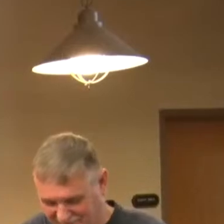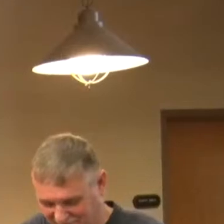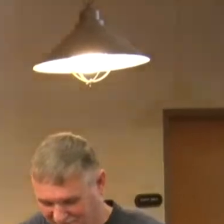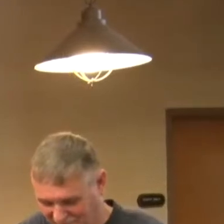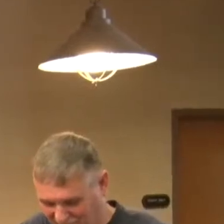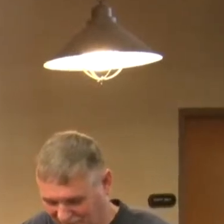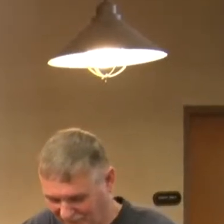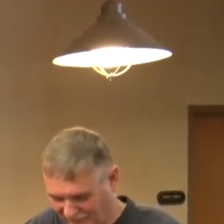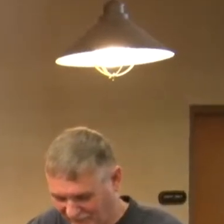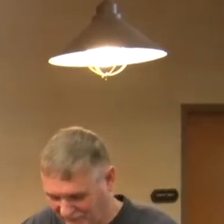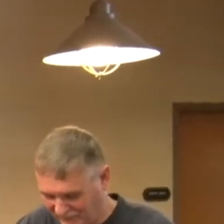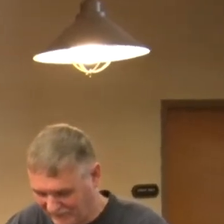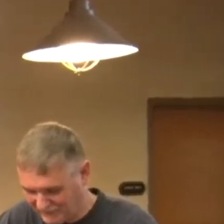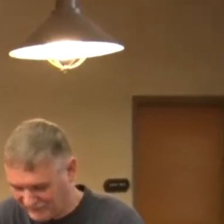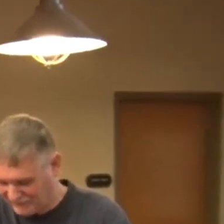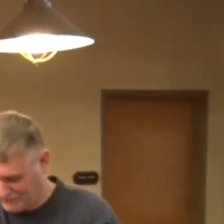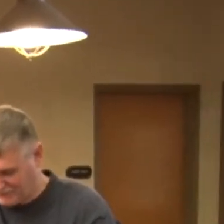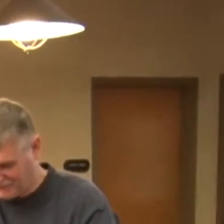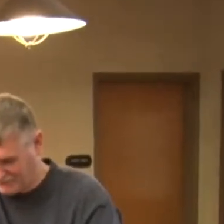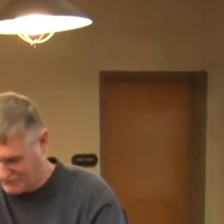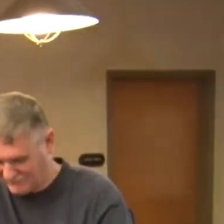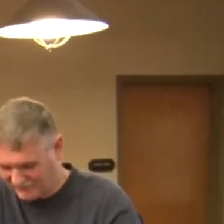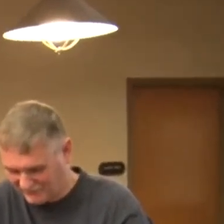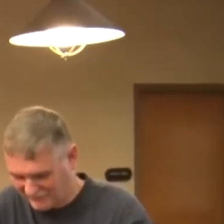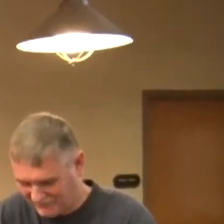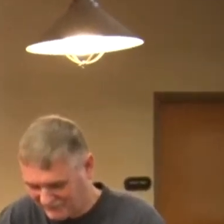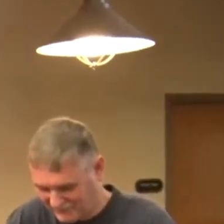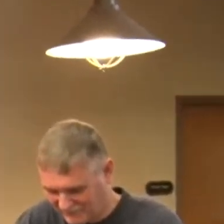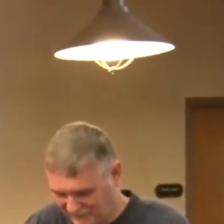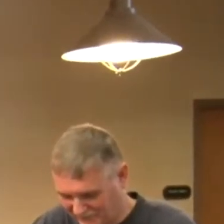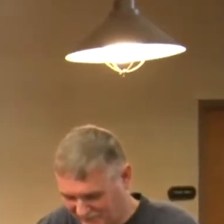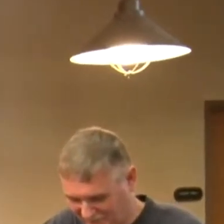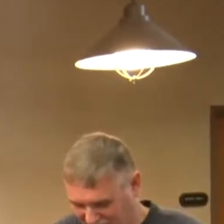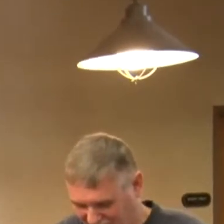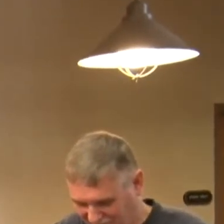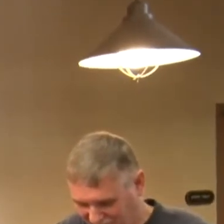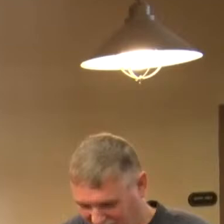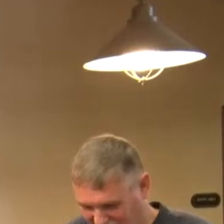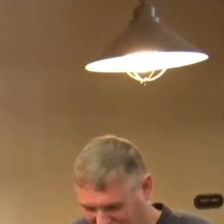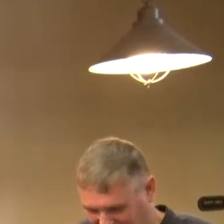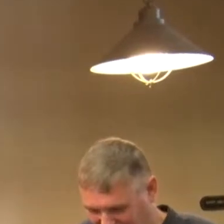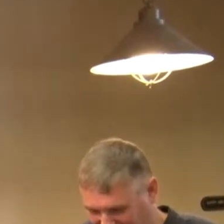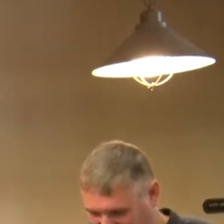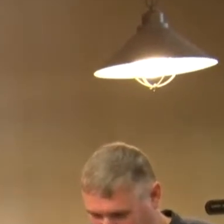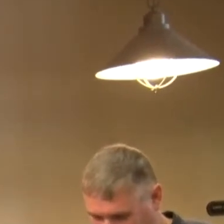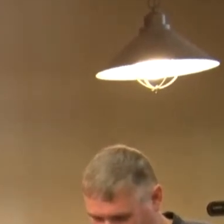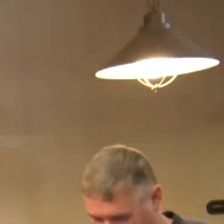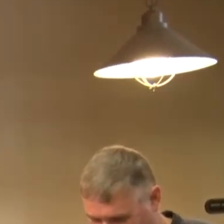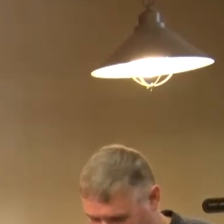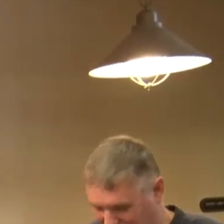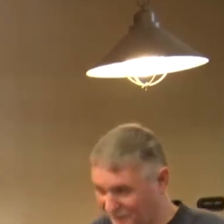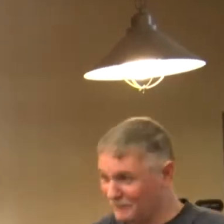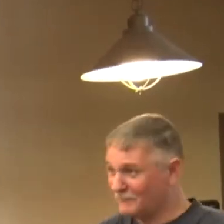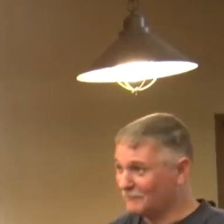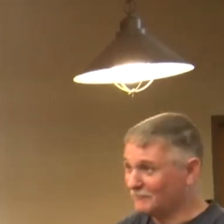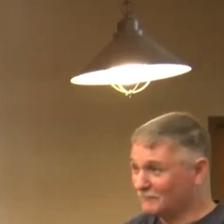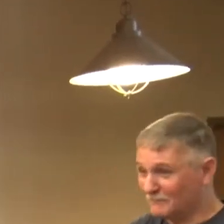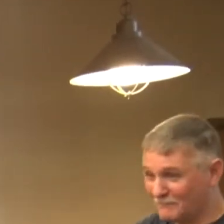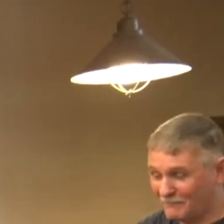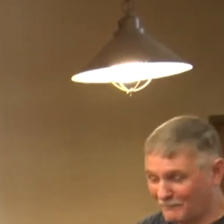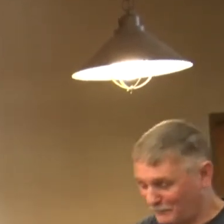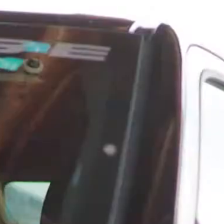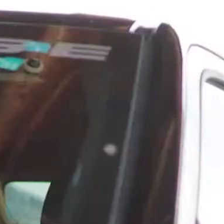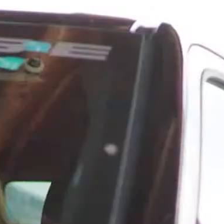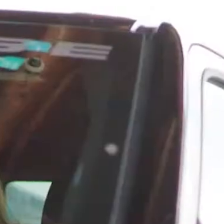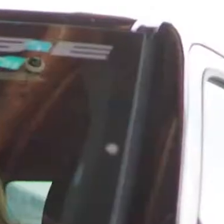come immediately to the front of the store, because we've got a great big giant truck that we're going to give her if she'll make it here